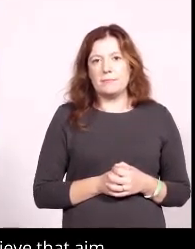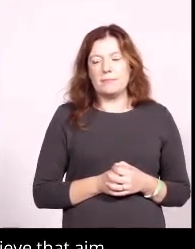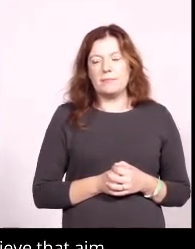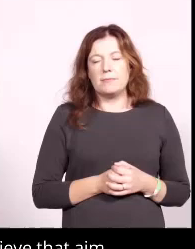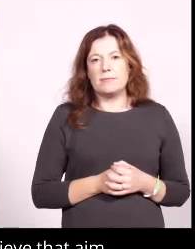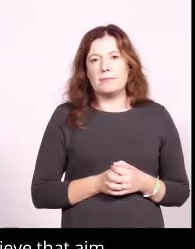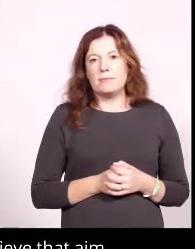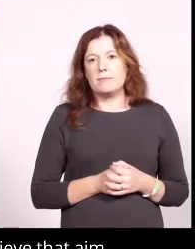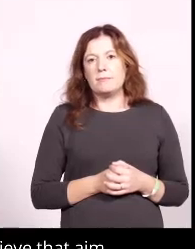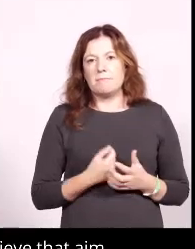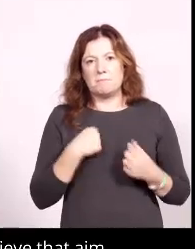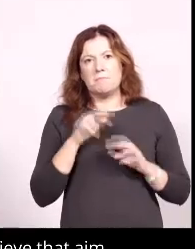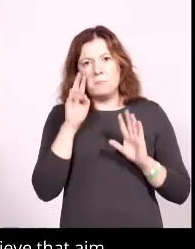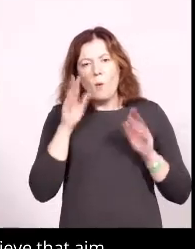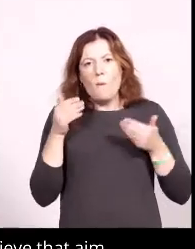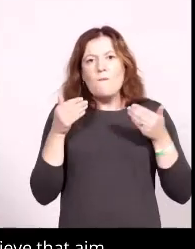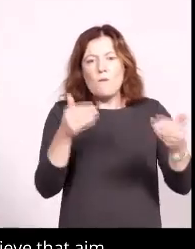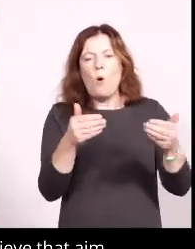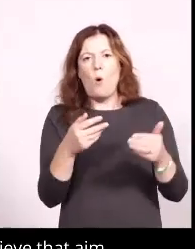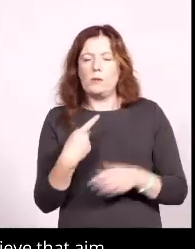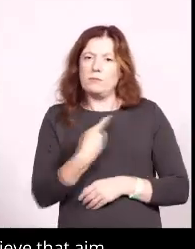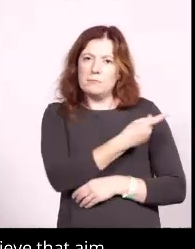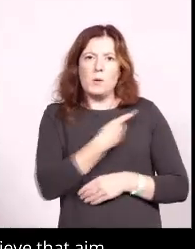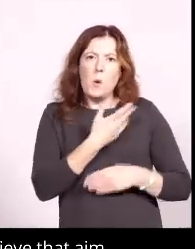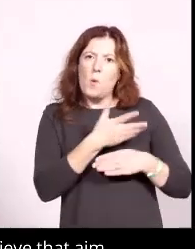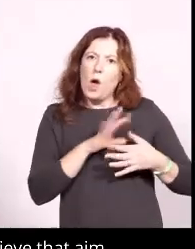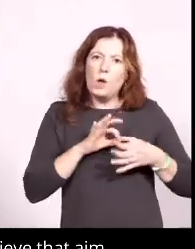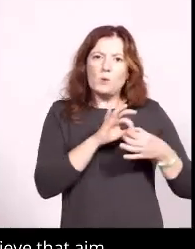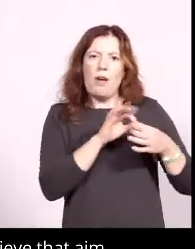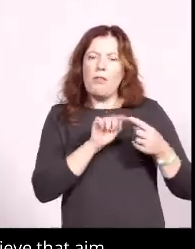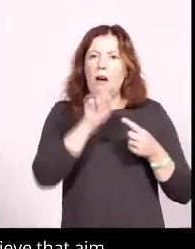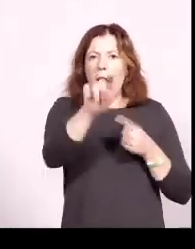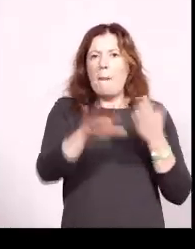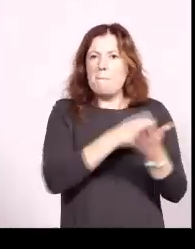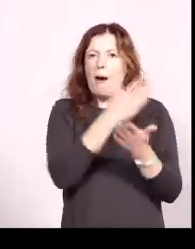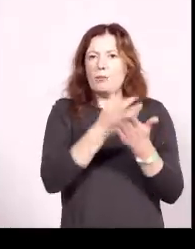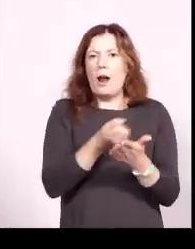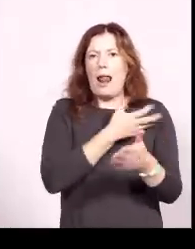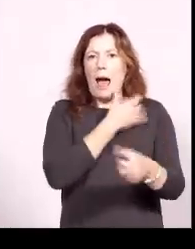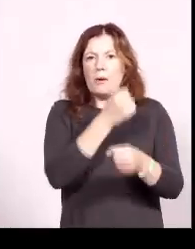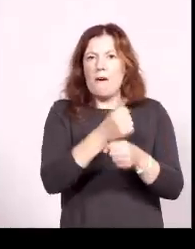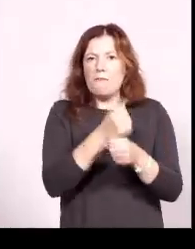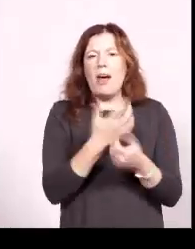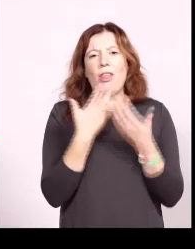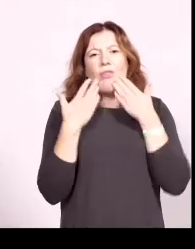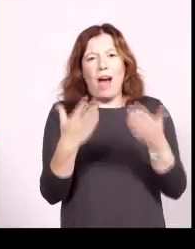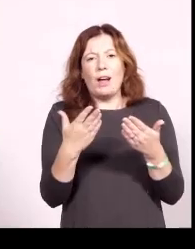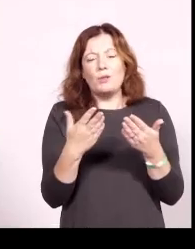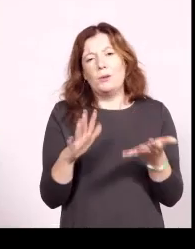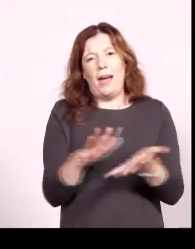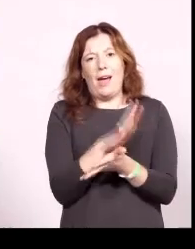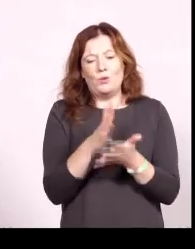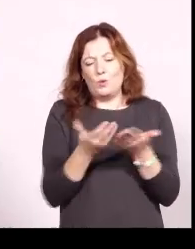We look forward to working together to achieve that aim. Thank you and have a great weekend.